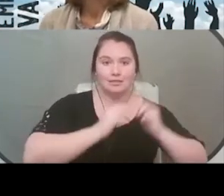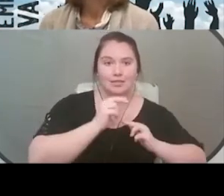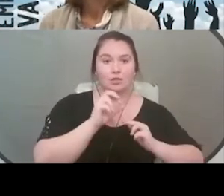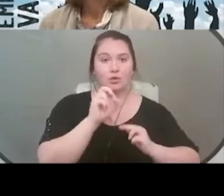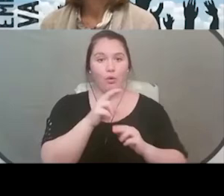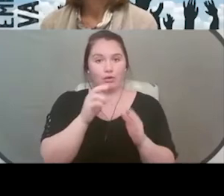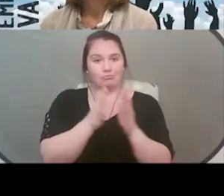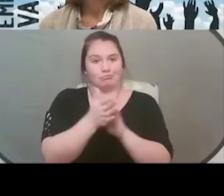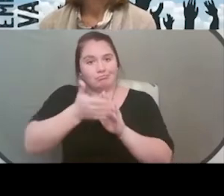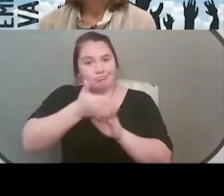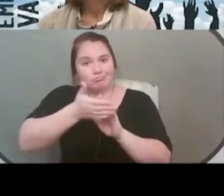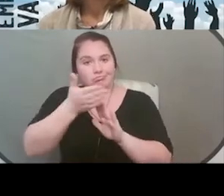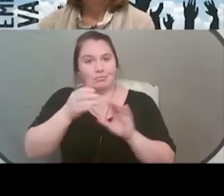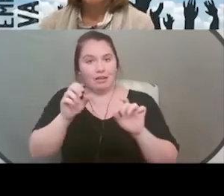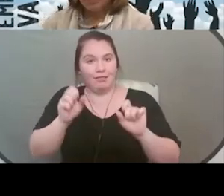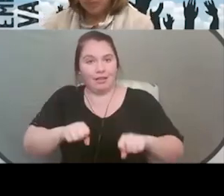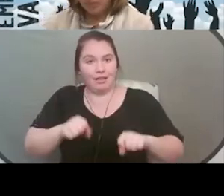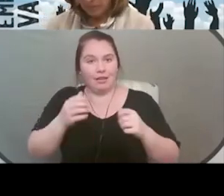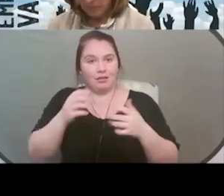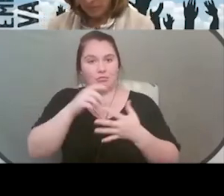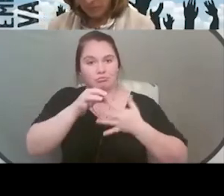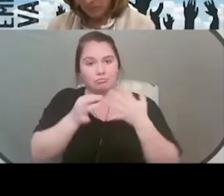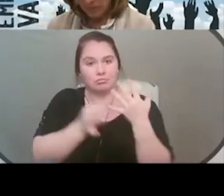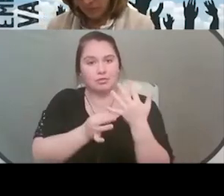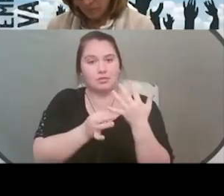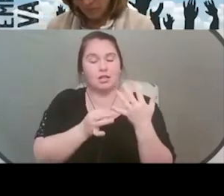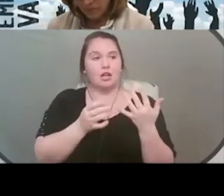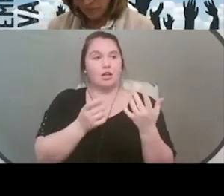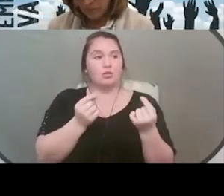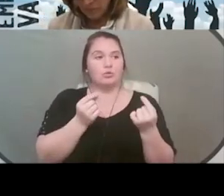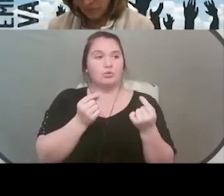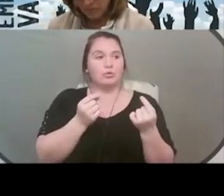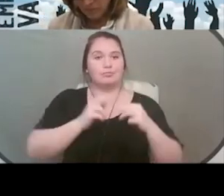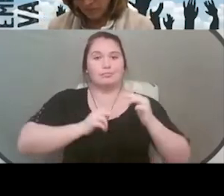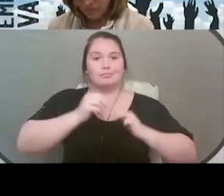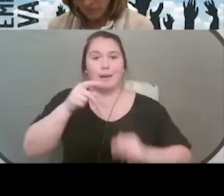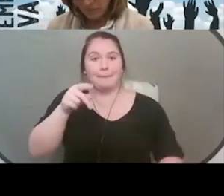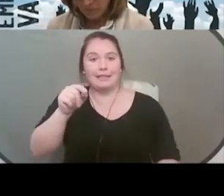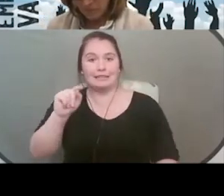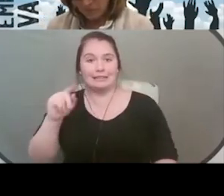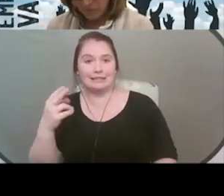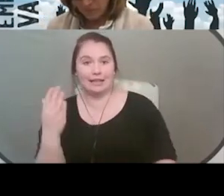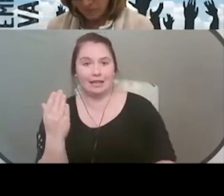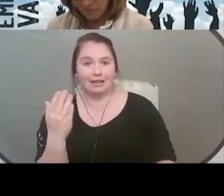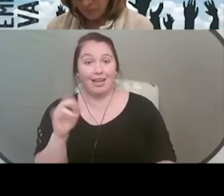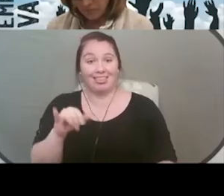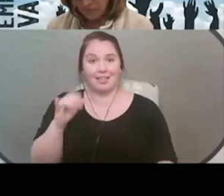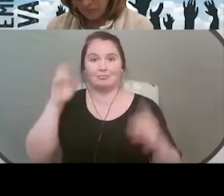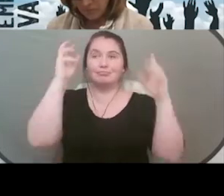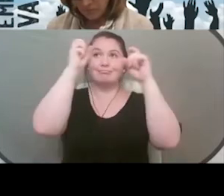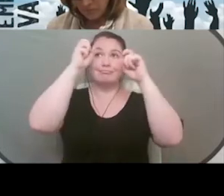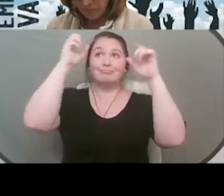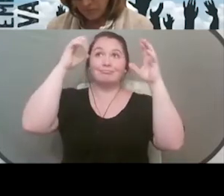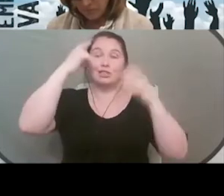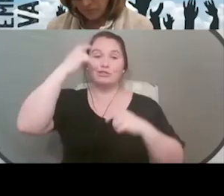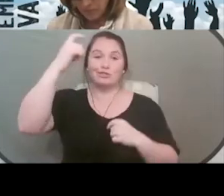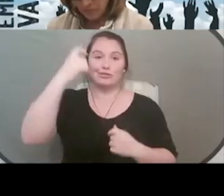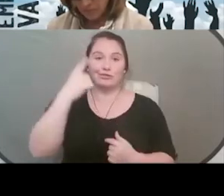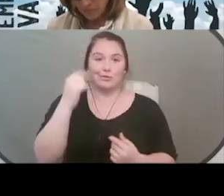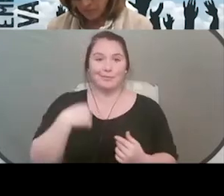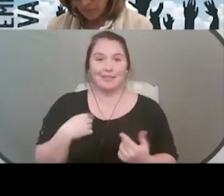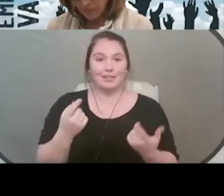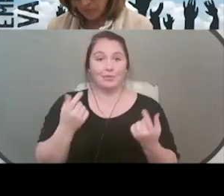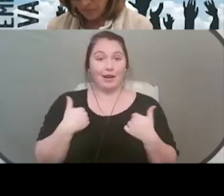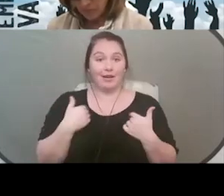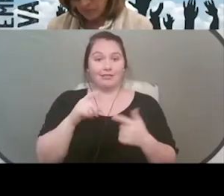innovative things like building the P-Tech High School at an MCC, which is a dream of mine, right? That you have this